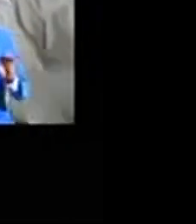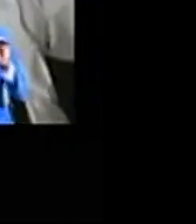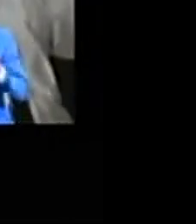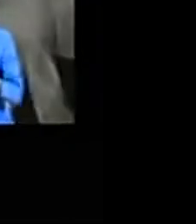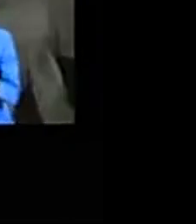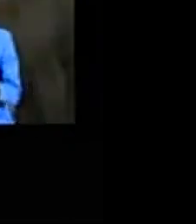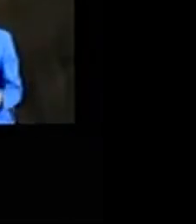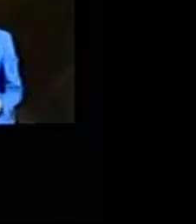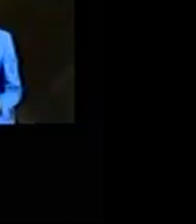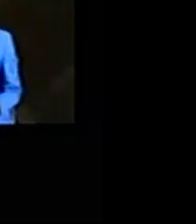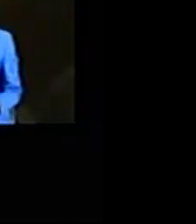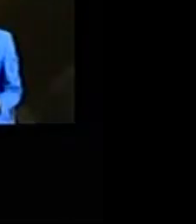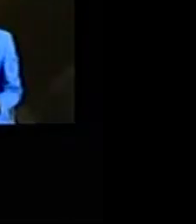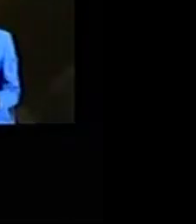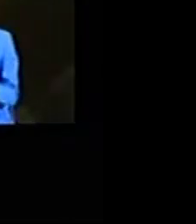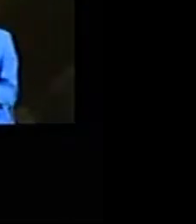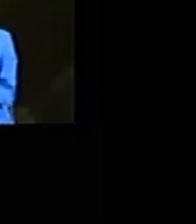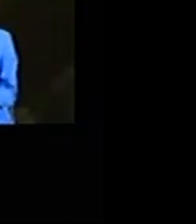by.